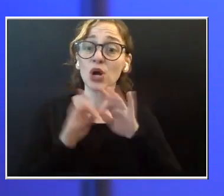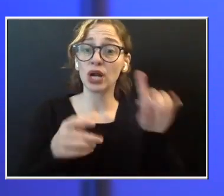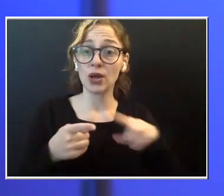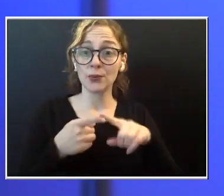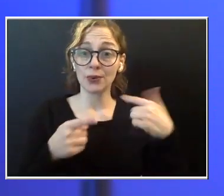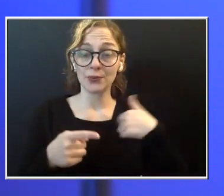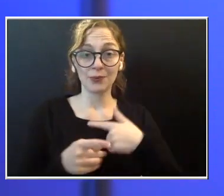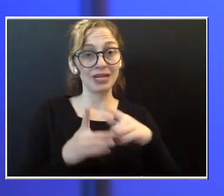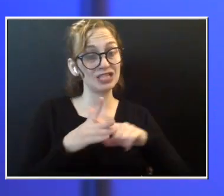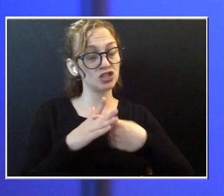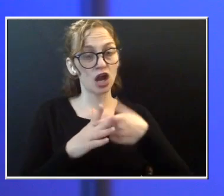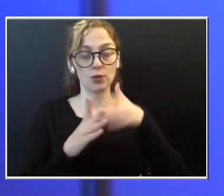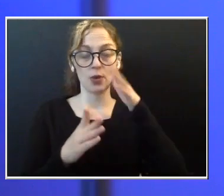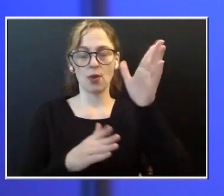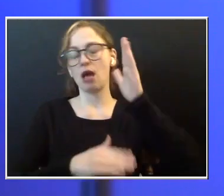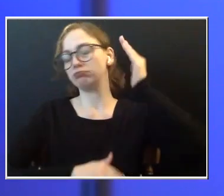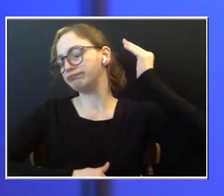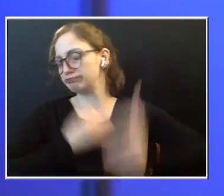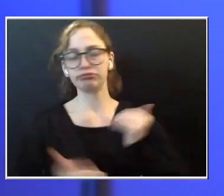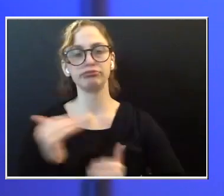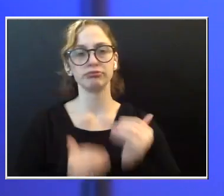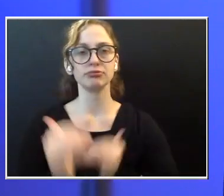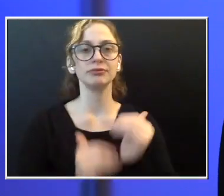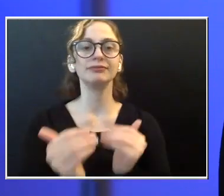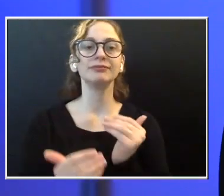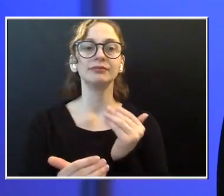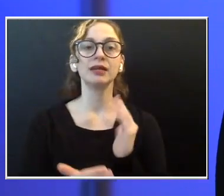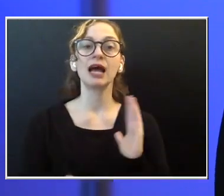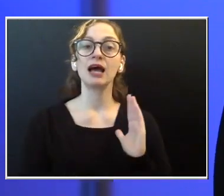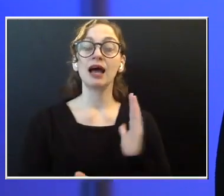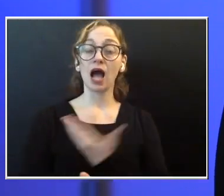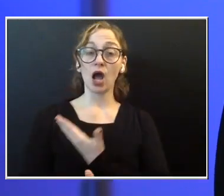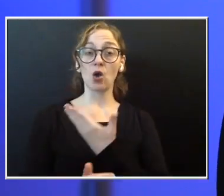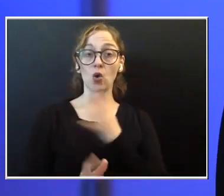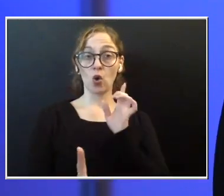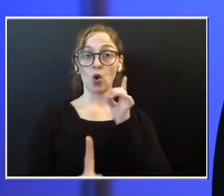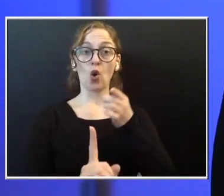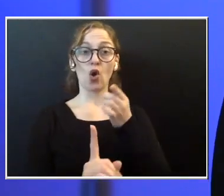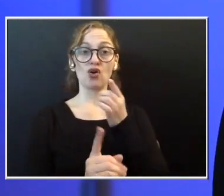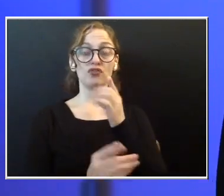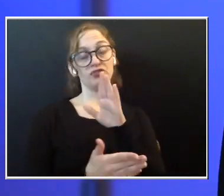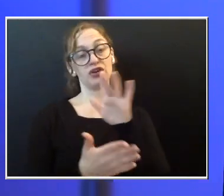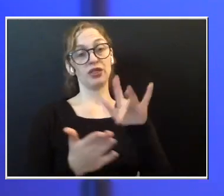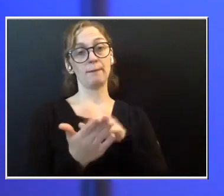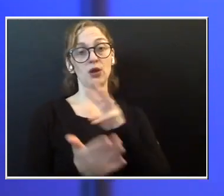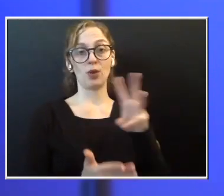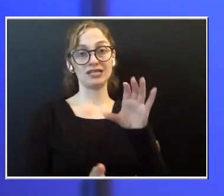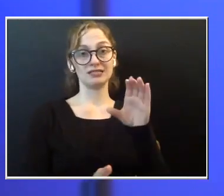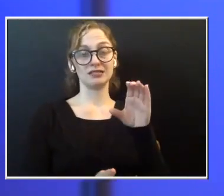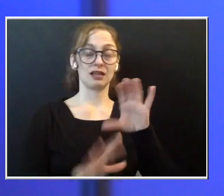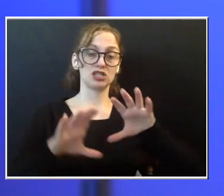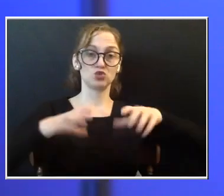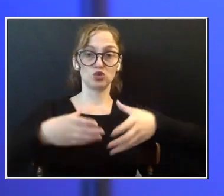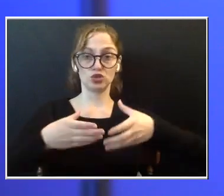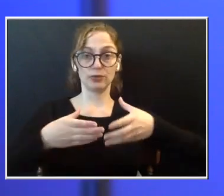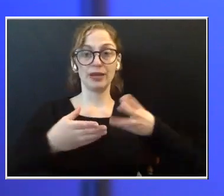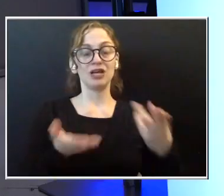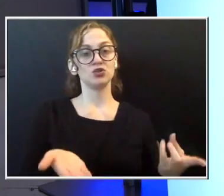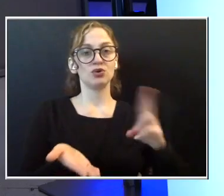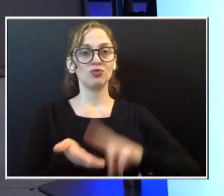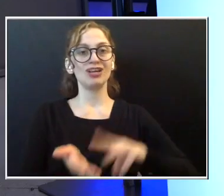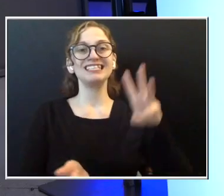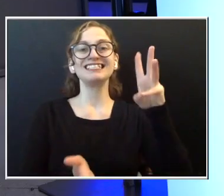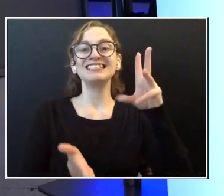know that the goal of the Midwest Consortium is to enroll 6,000 participants in the first year. That's a